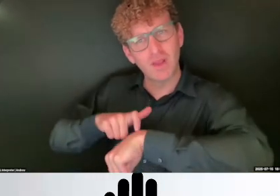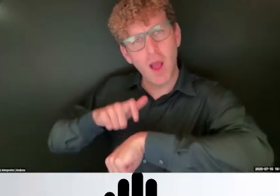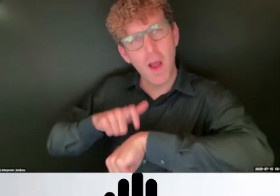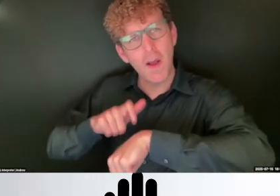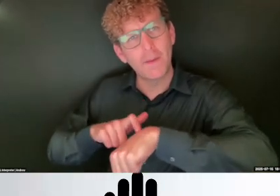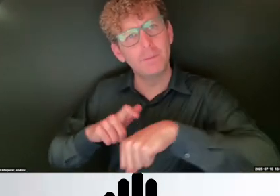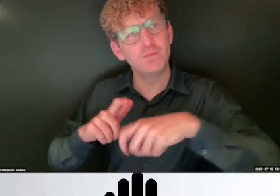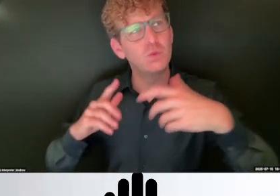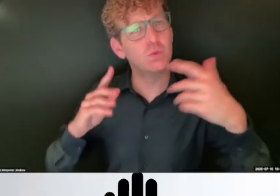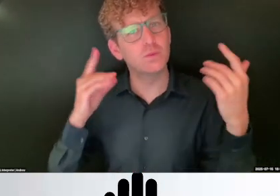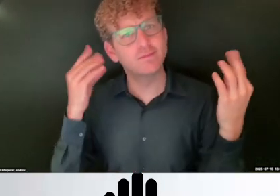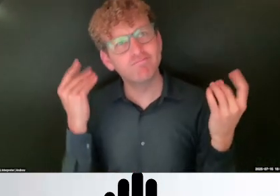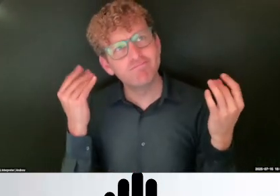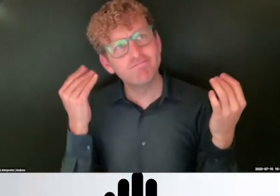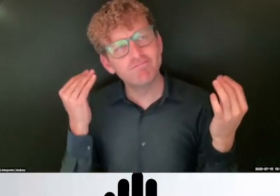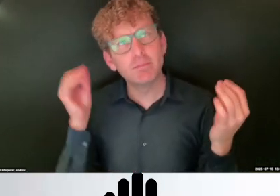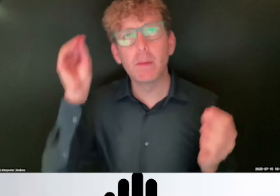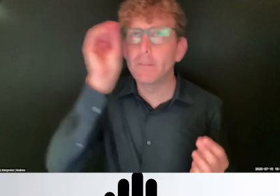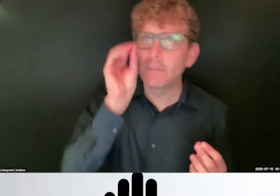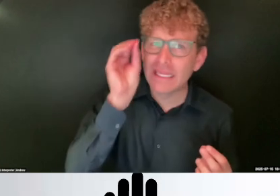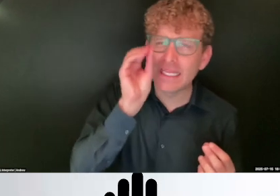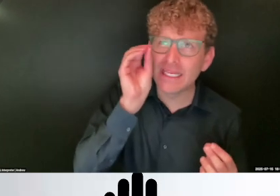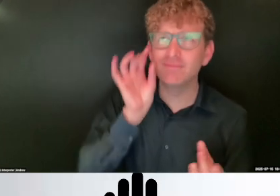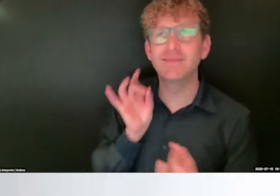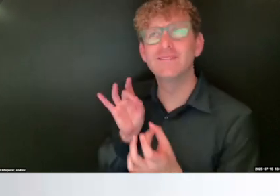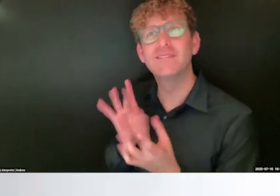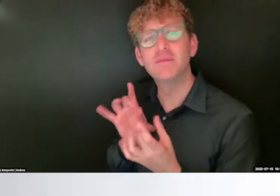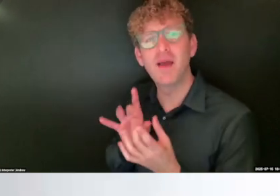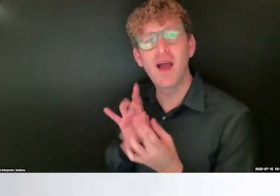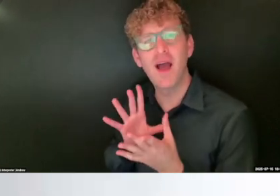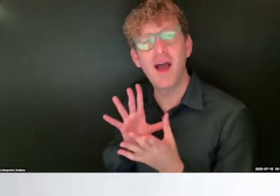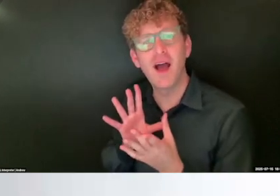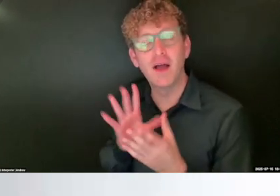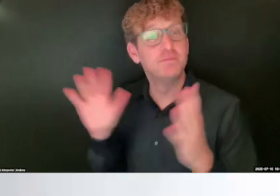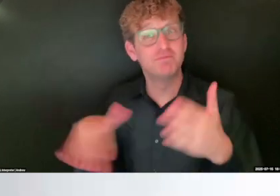and opinions, to gather feedback. Next slide, please.